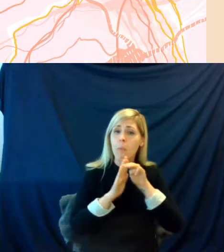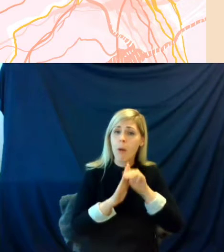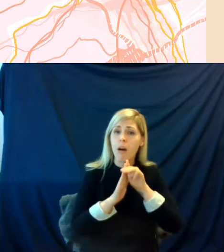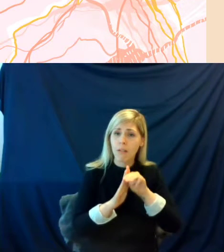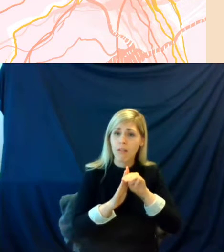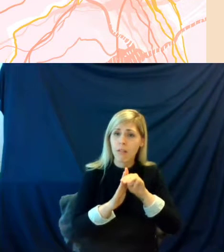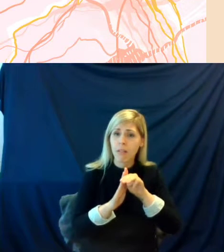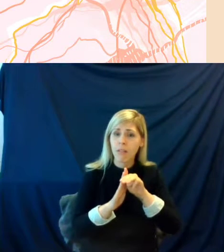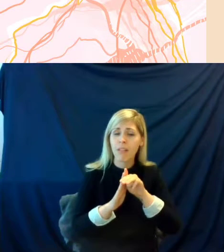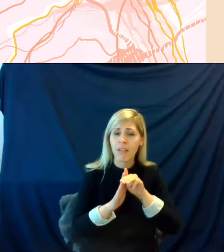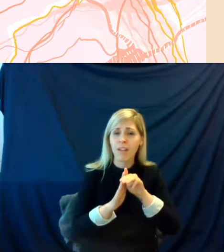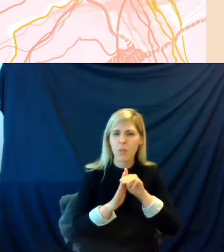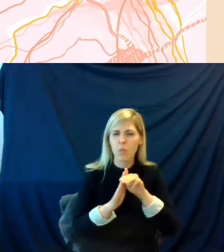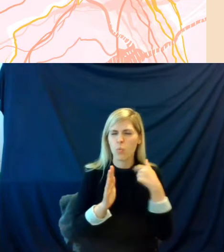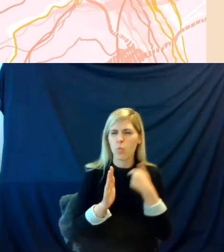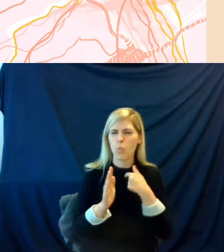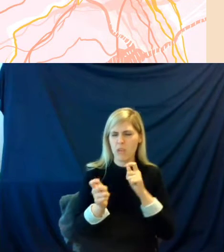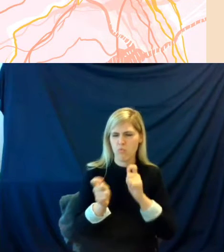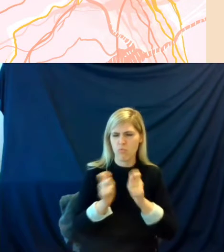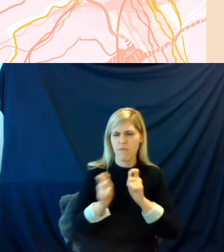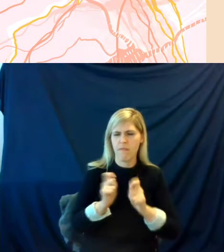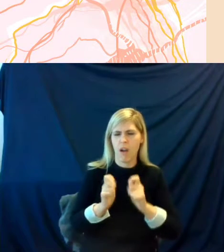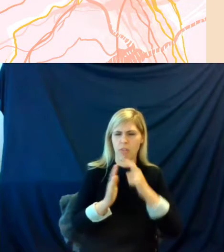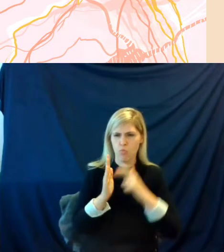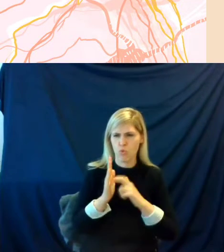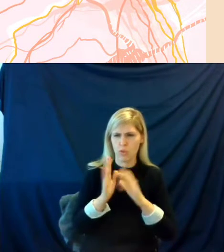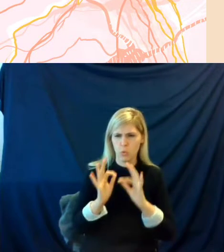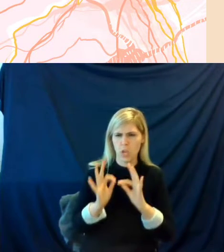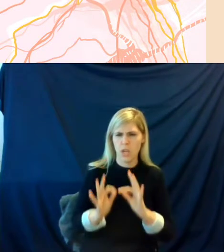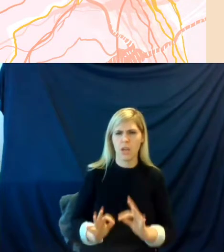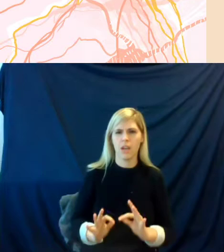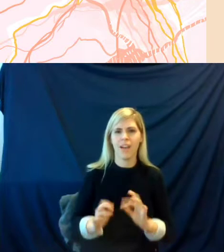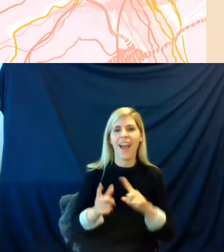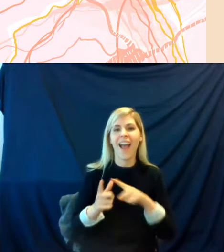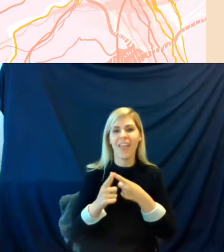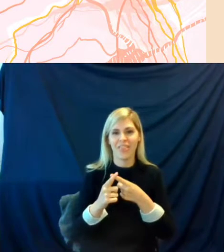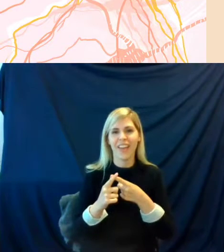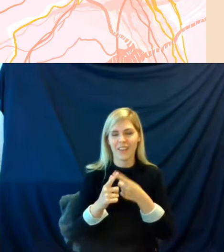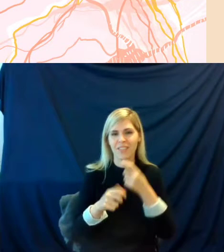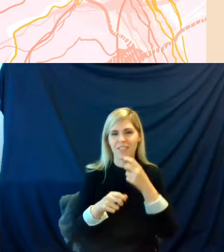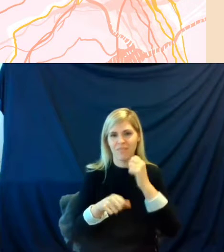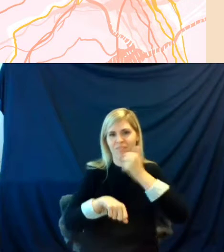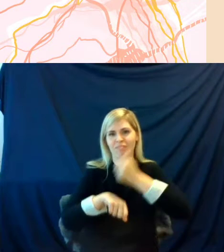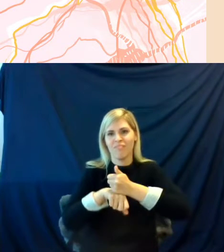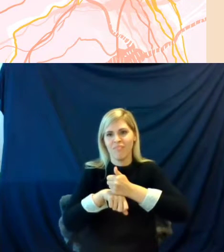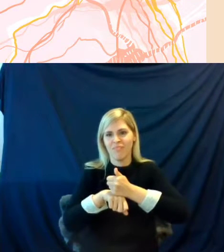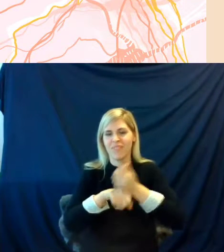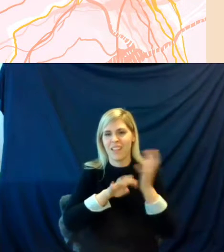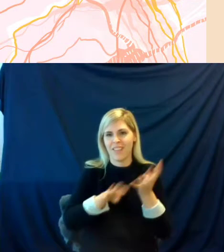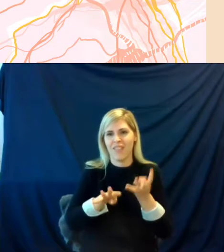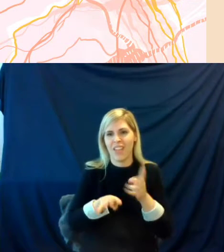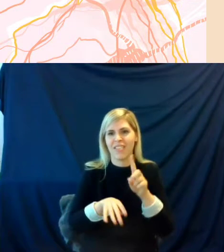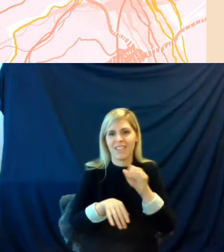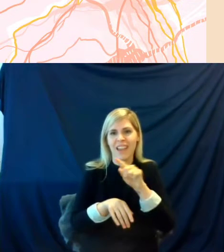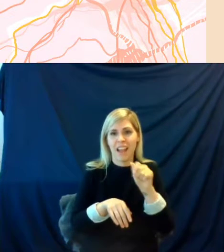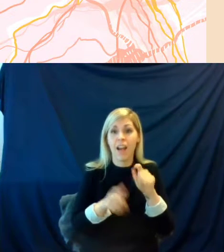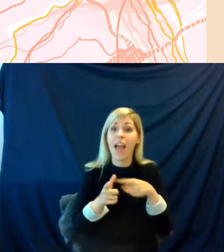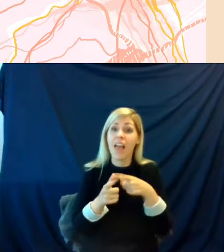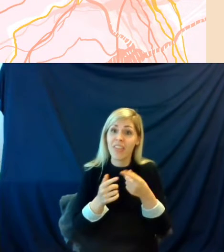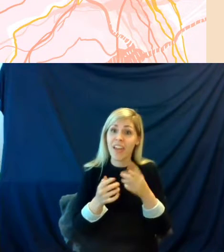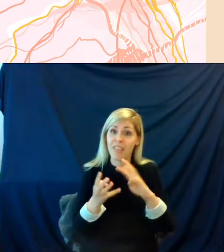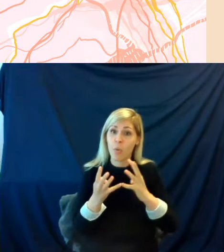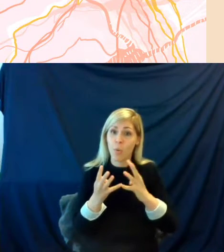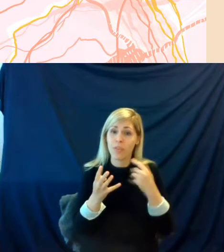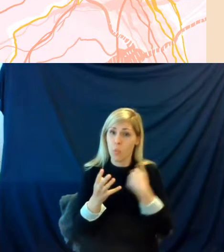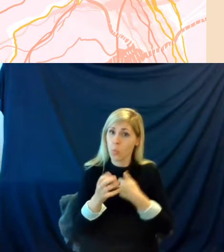by supplying all the data that we collected. And then we used the actual predictive model in our Brain Pong